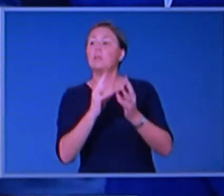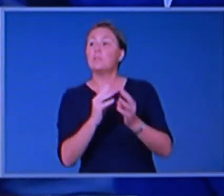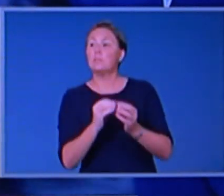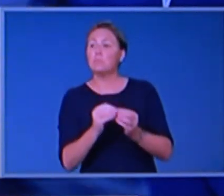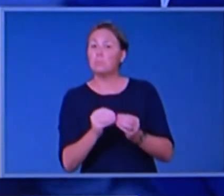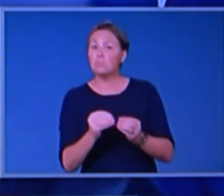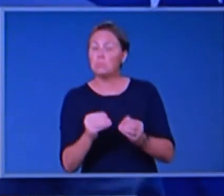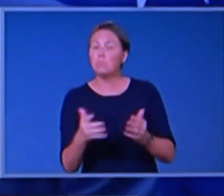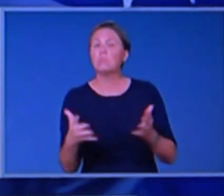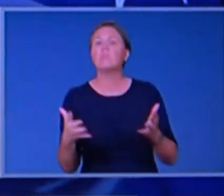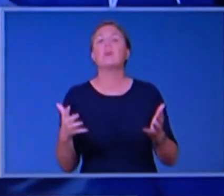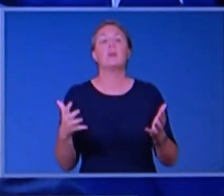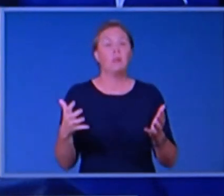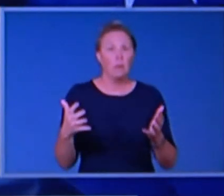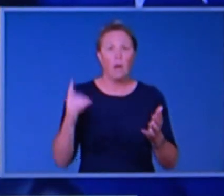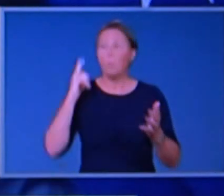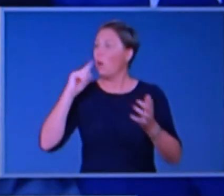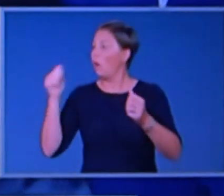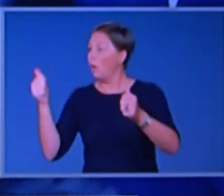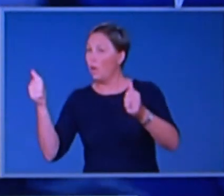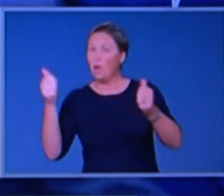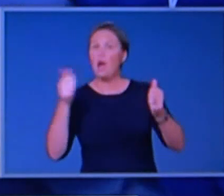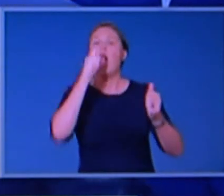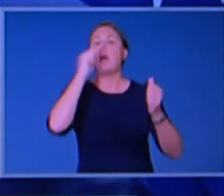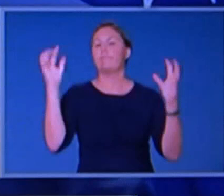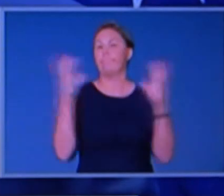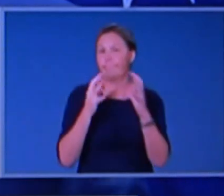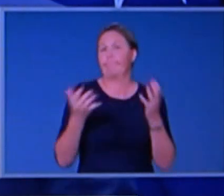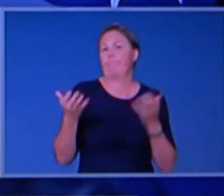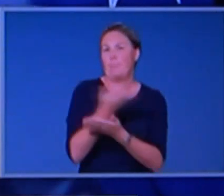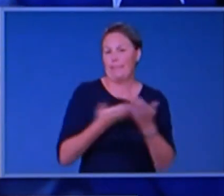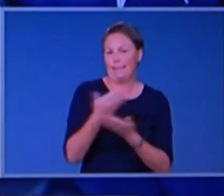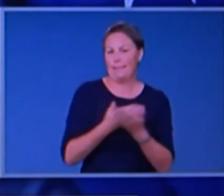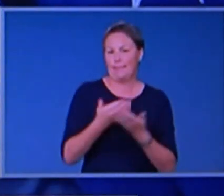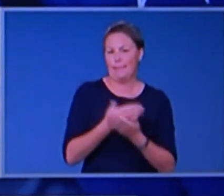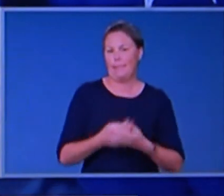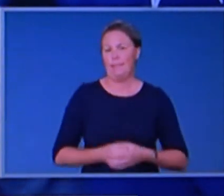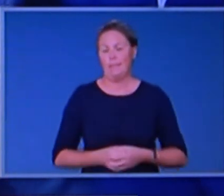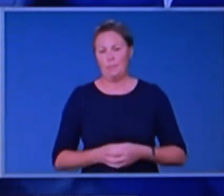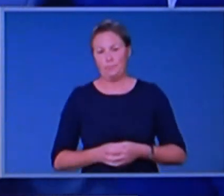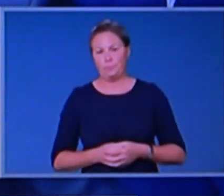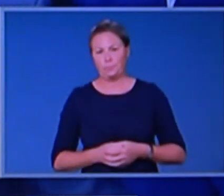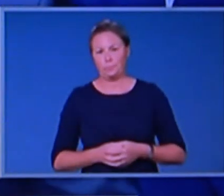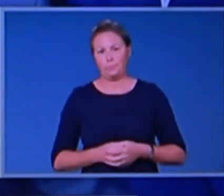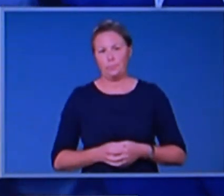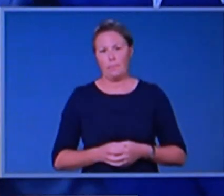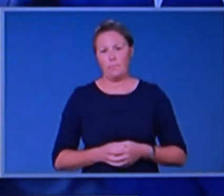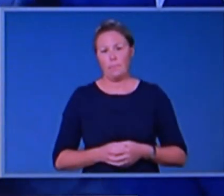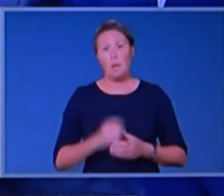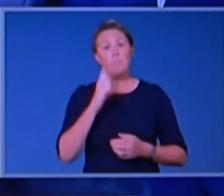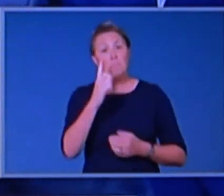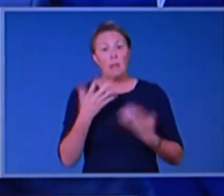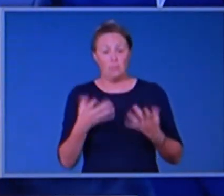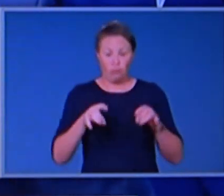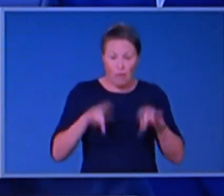their more pressing urgency is here and now. Now, I think that does leave it open for Australia and countries like New Zealand and others who are a